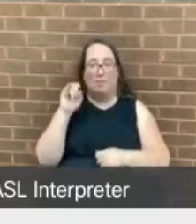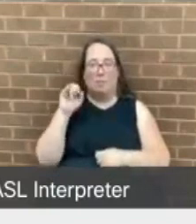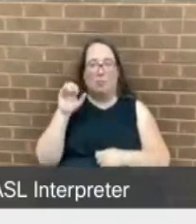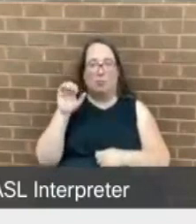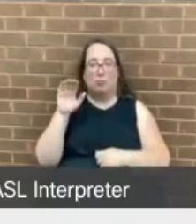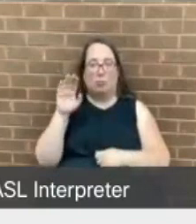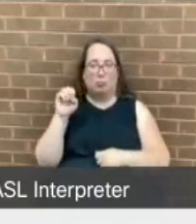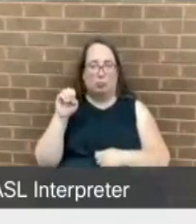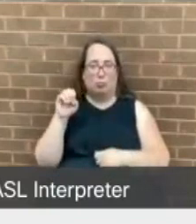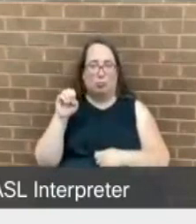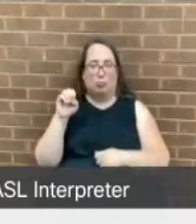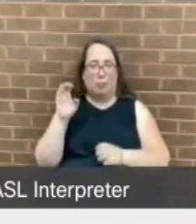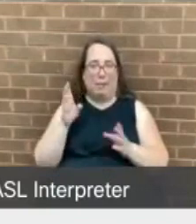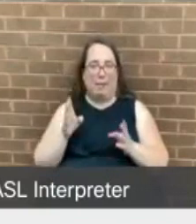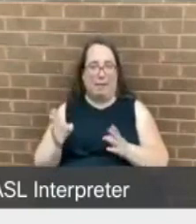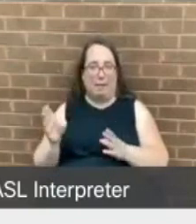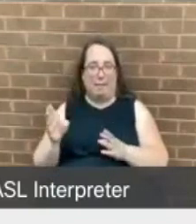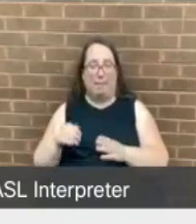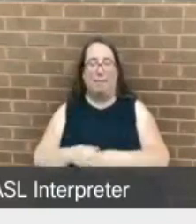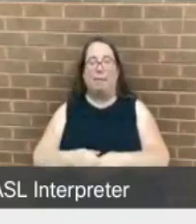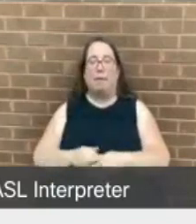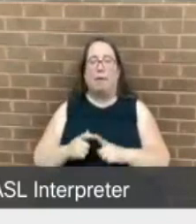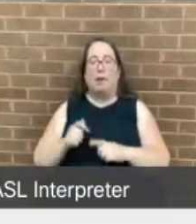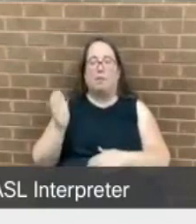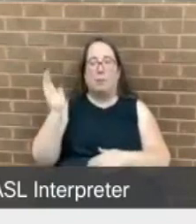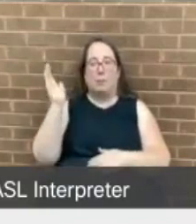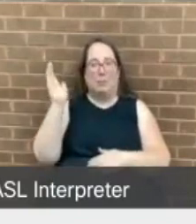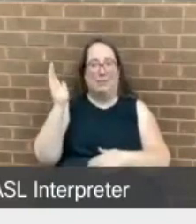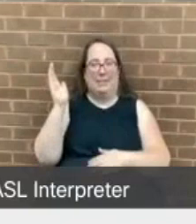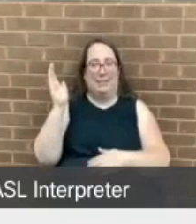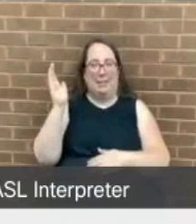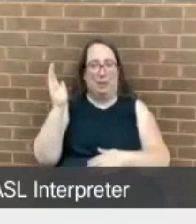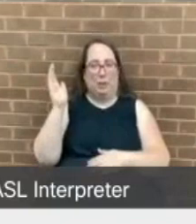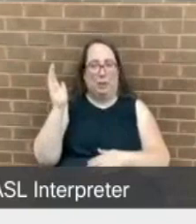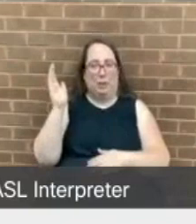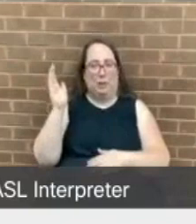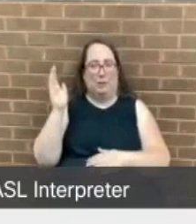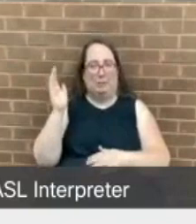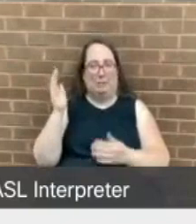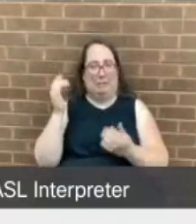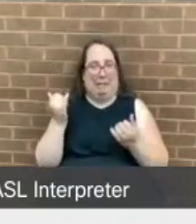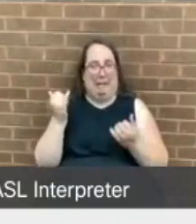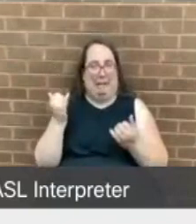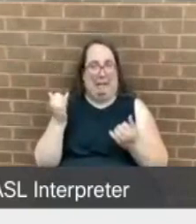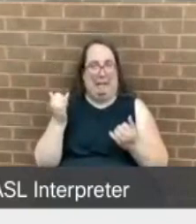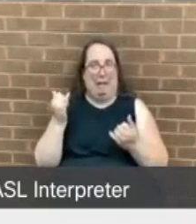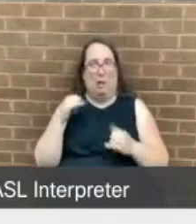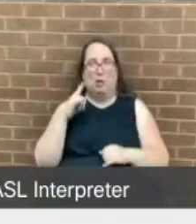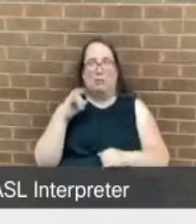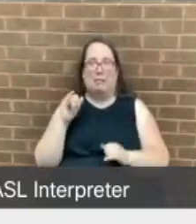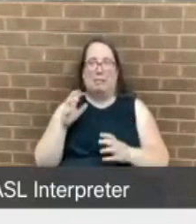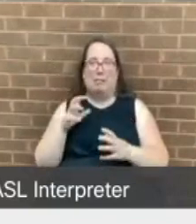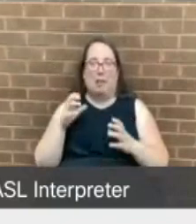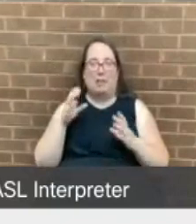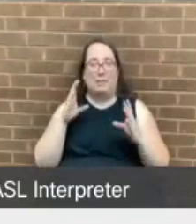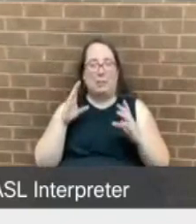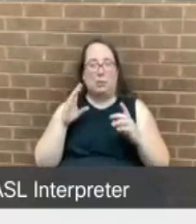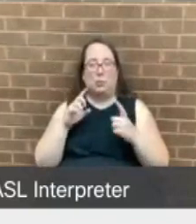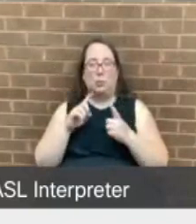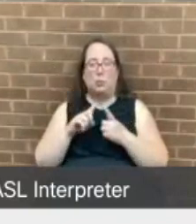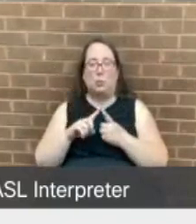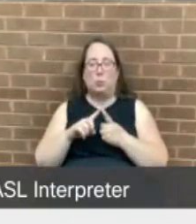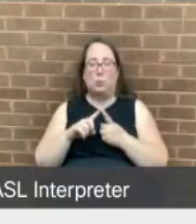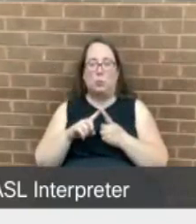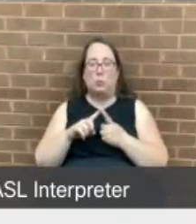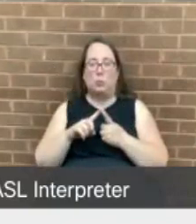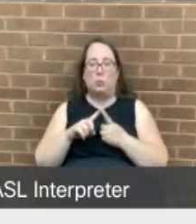And from the presentations earlier, it seems like there's been a lot of attention being given to the